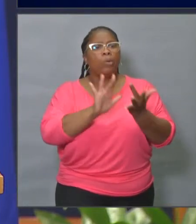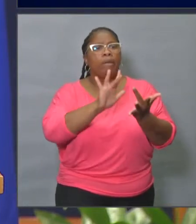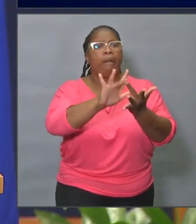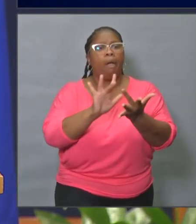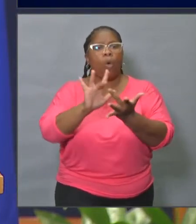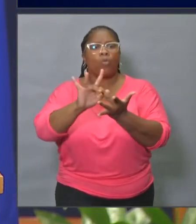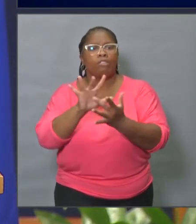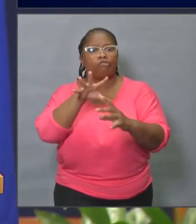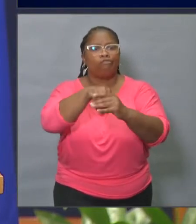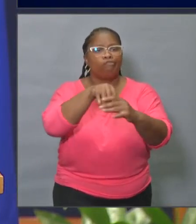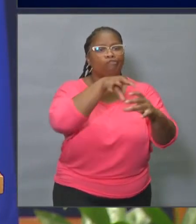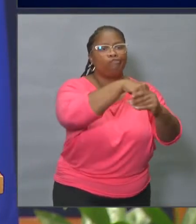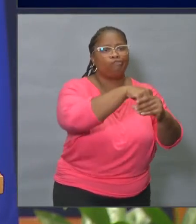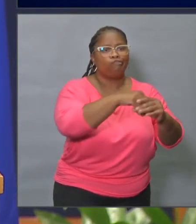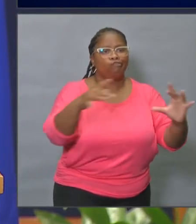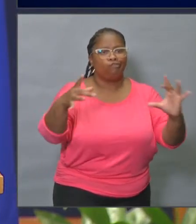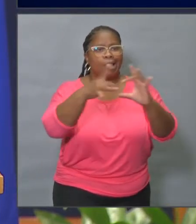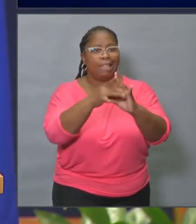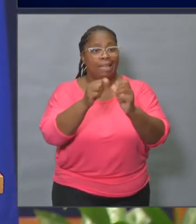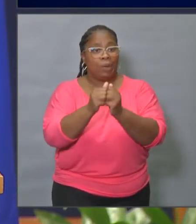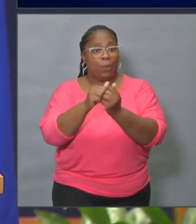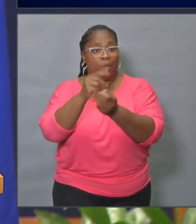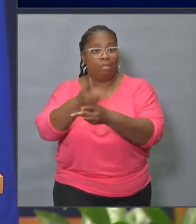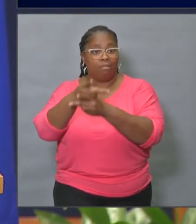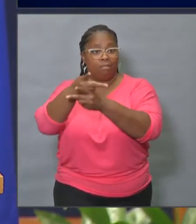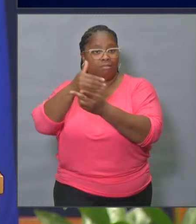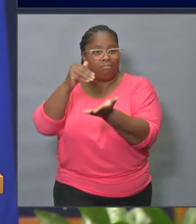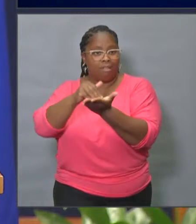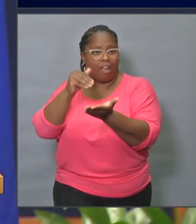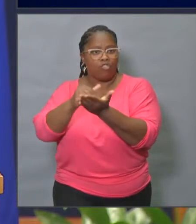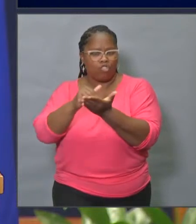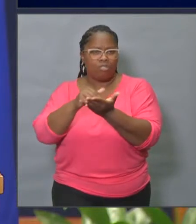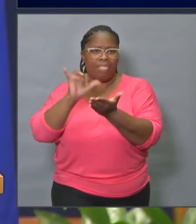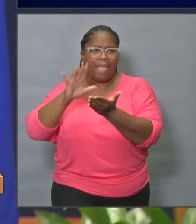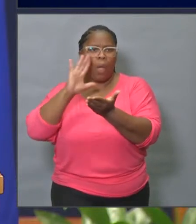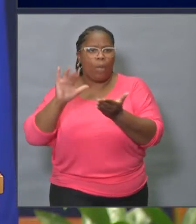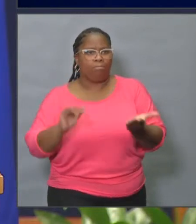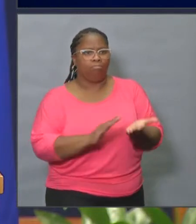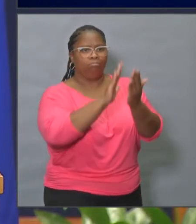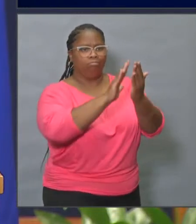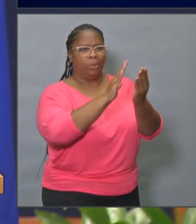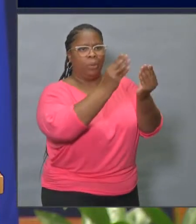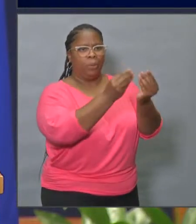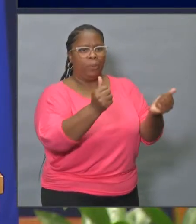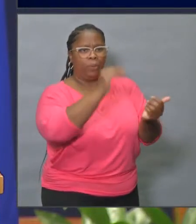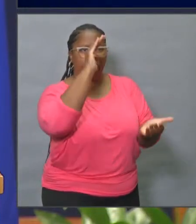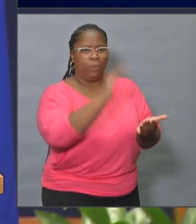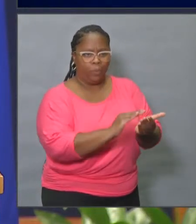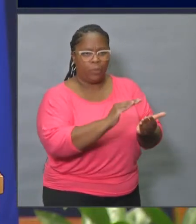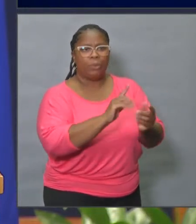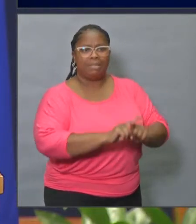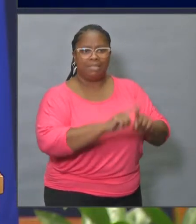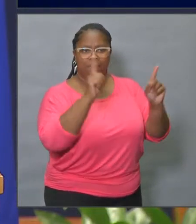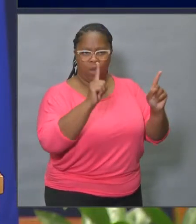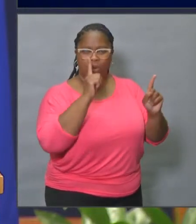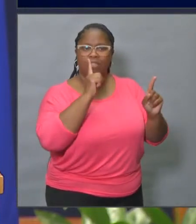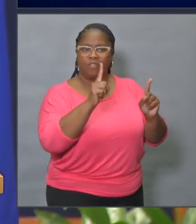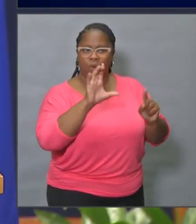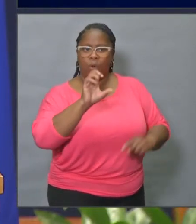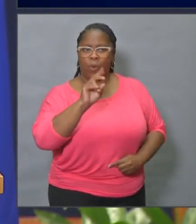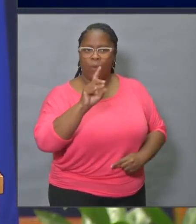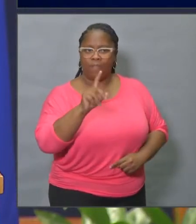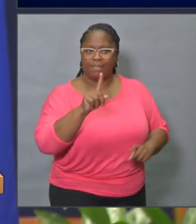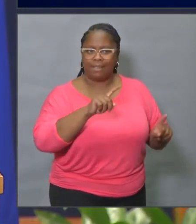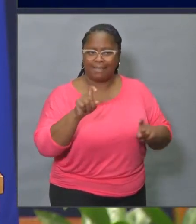and engagement and linkage to care initiatives to address disparities in access to COVID testing and medical care.